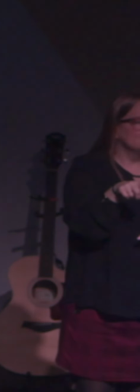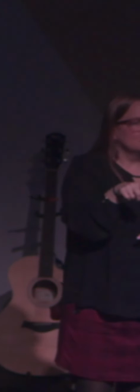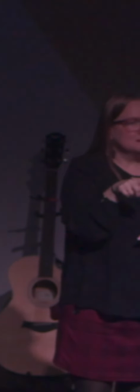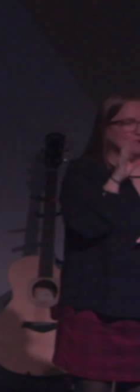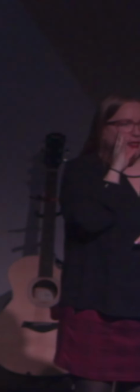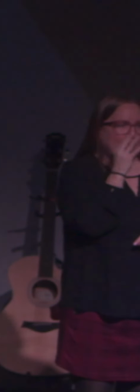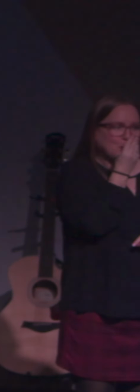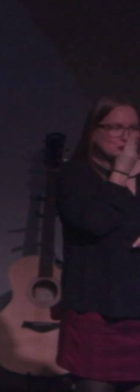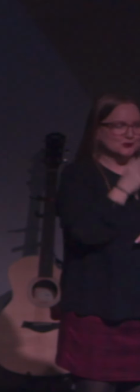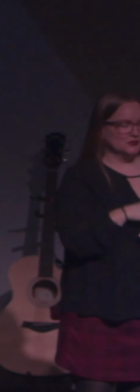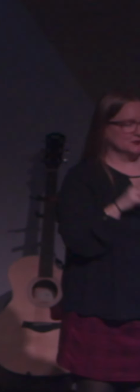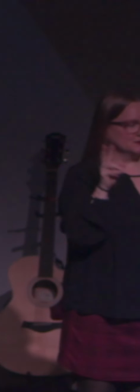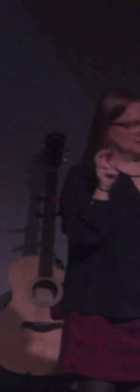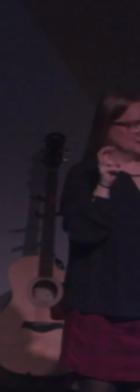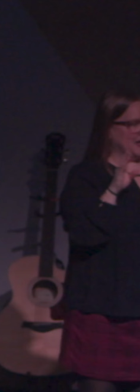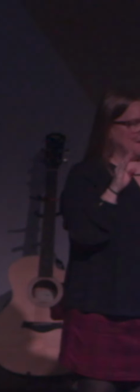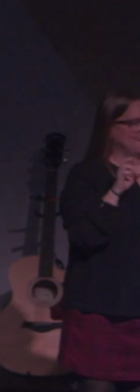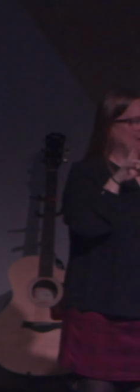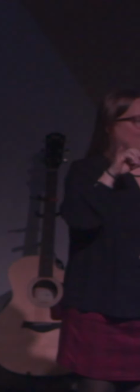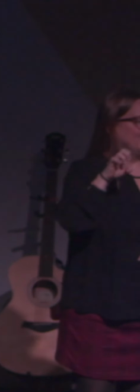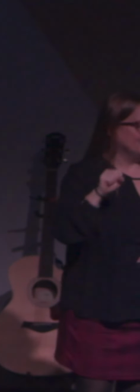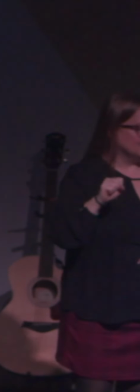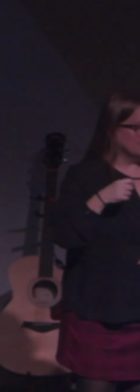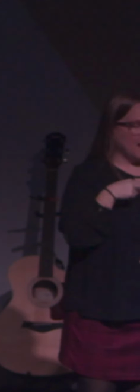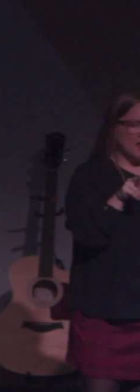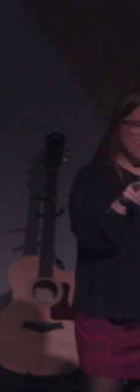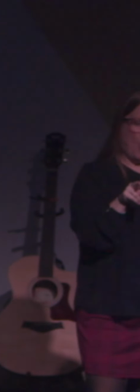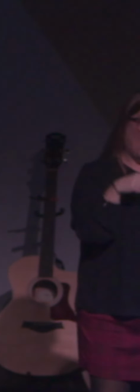up in, right? Doesn't look bad, right?